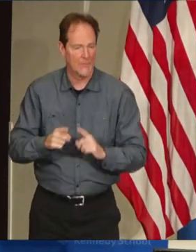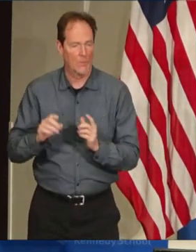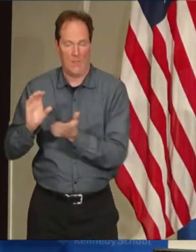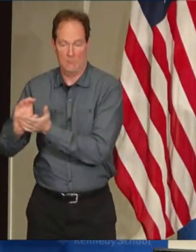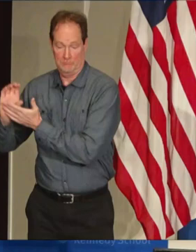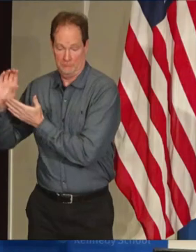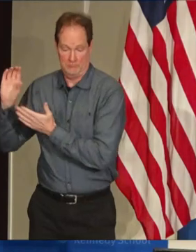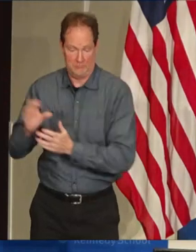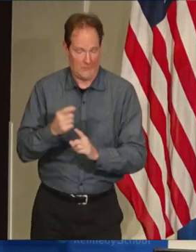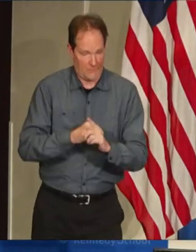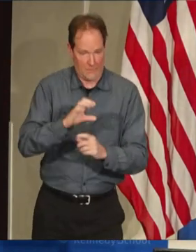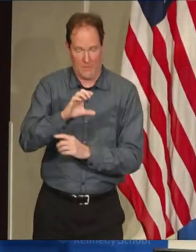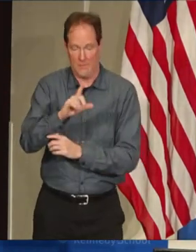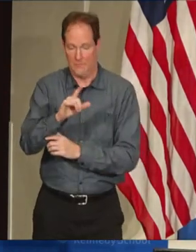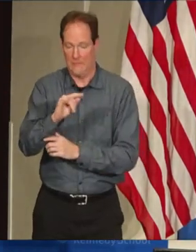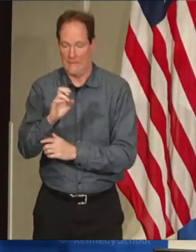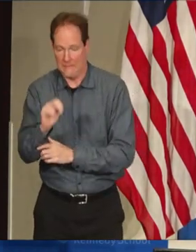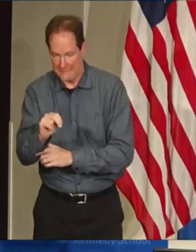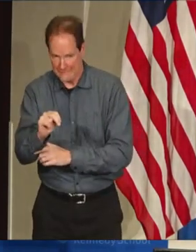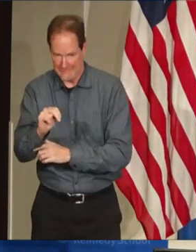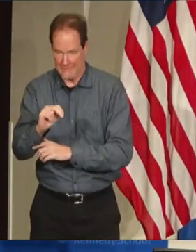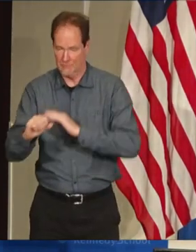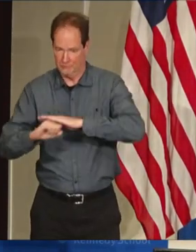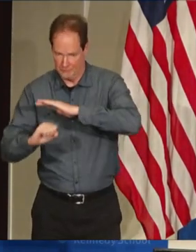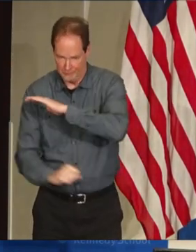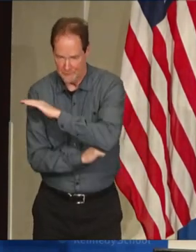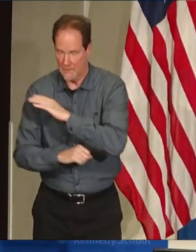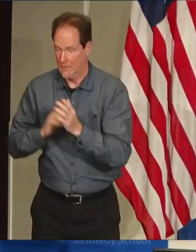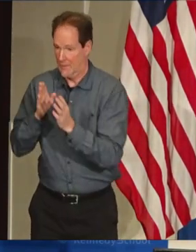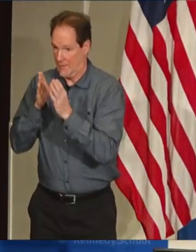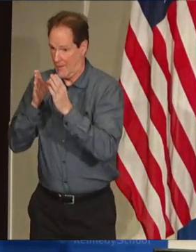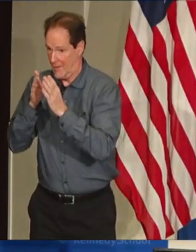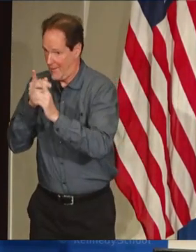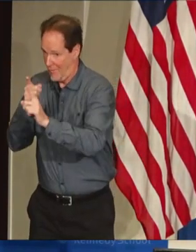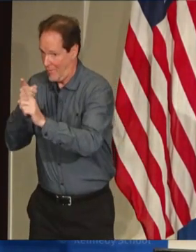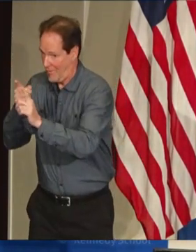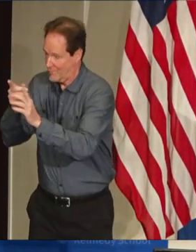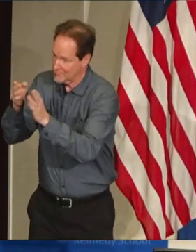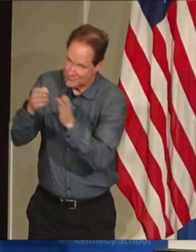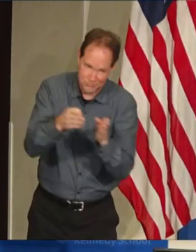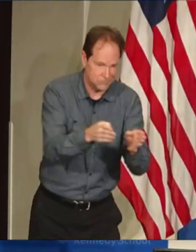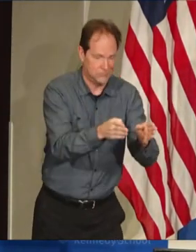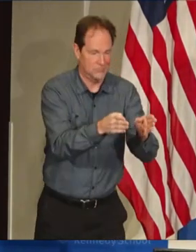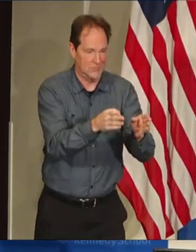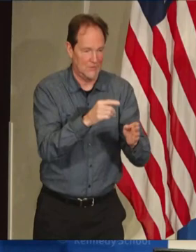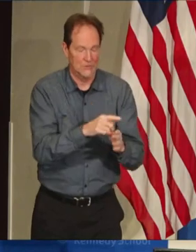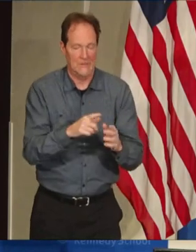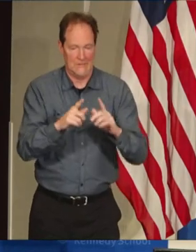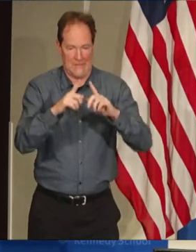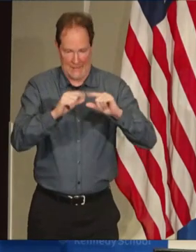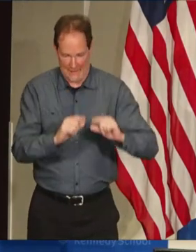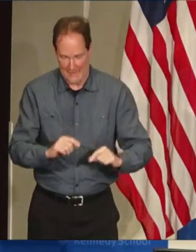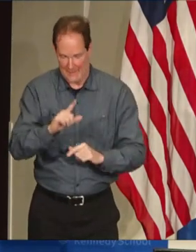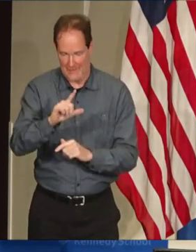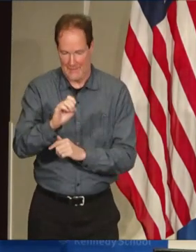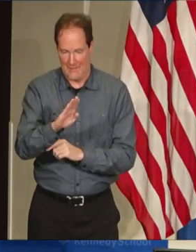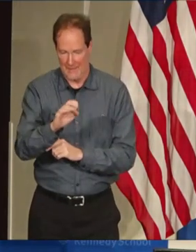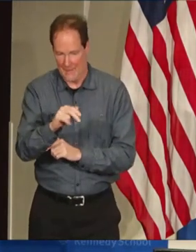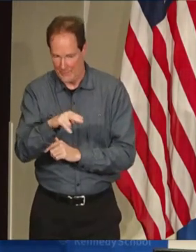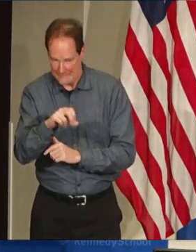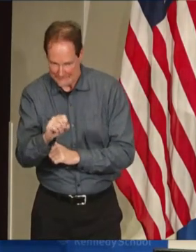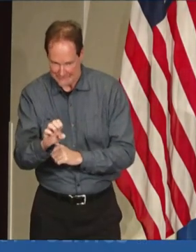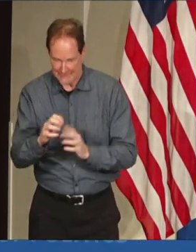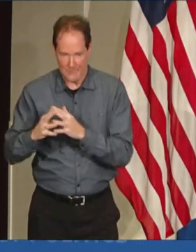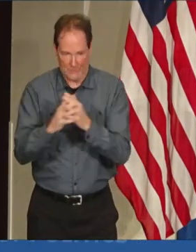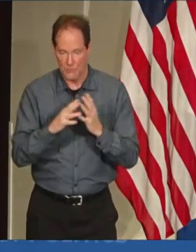from the Clinton Foundation set her off on another path. She is Lebanese American, and she won a grant